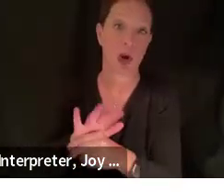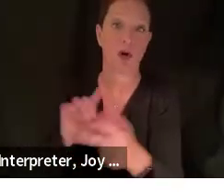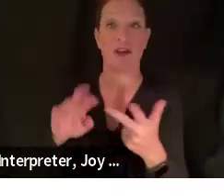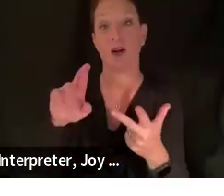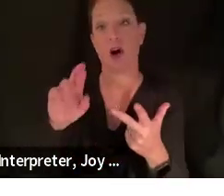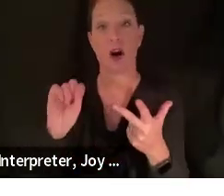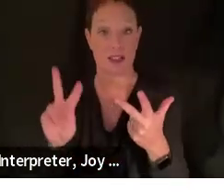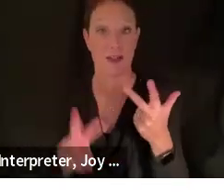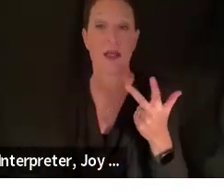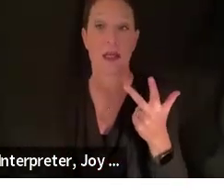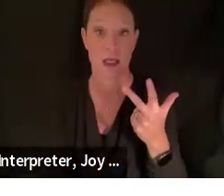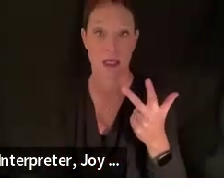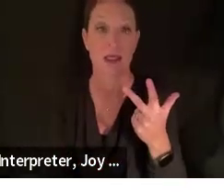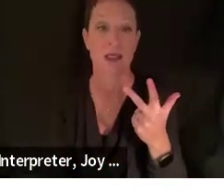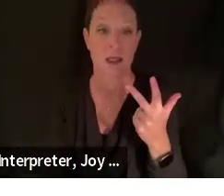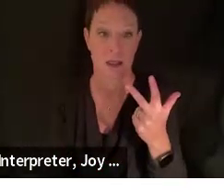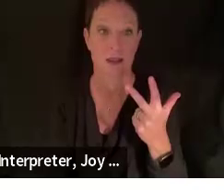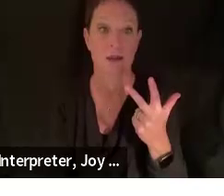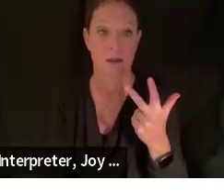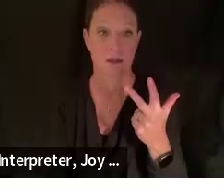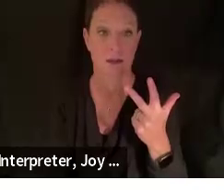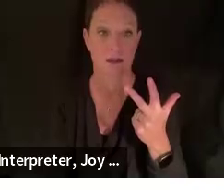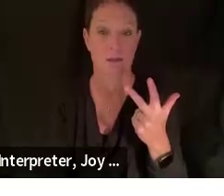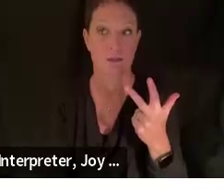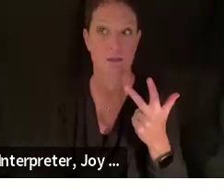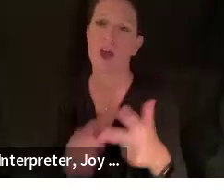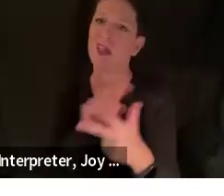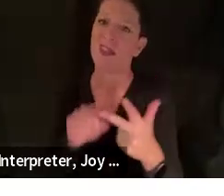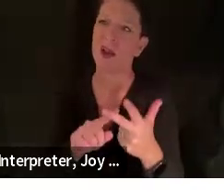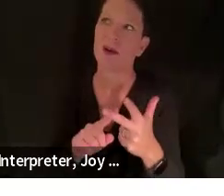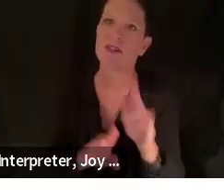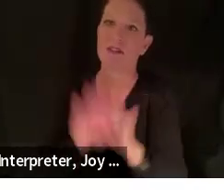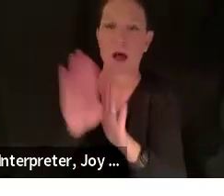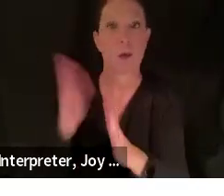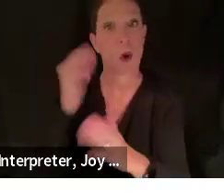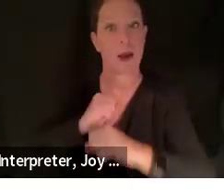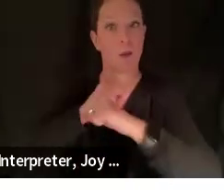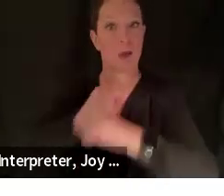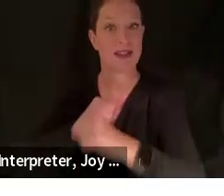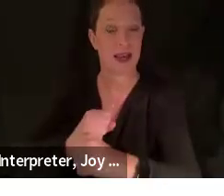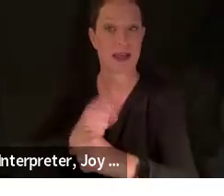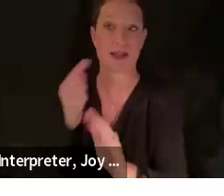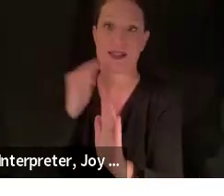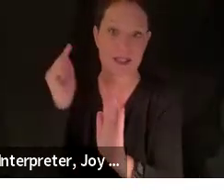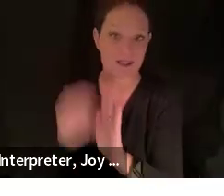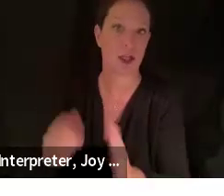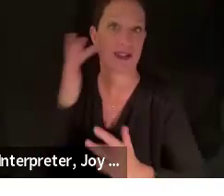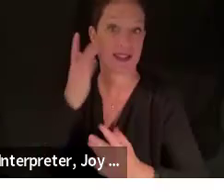vaccine, and RSV immunizations are designed to help protect people against severe